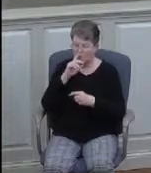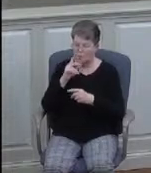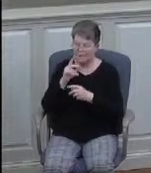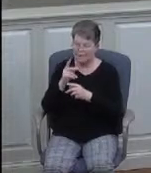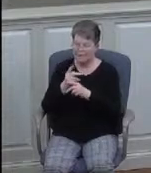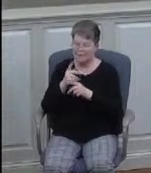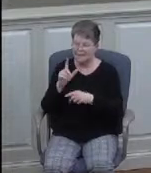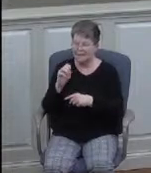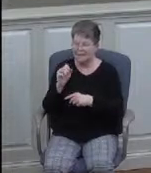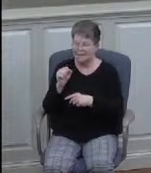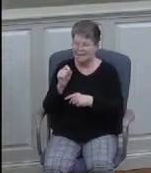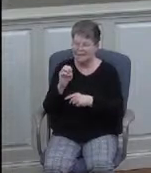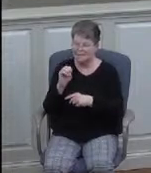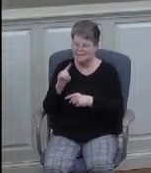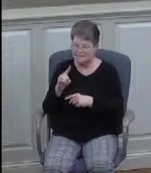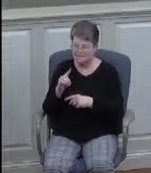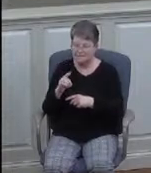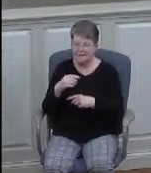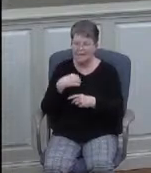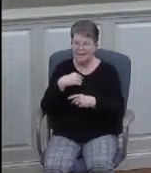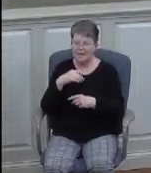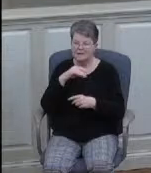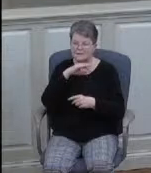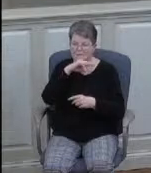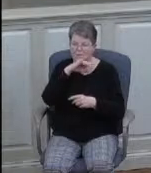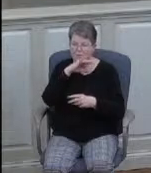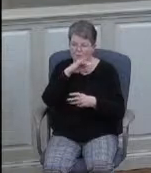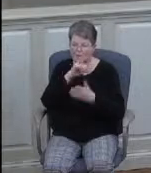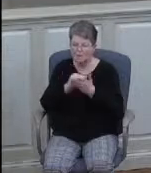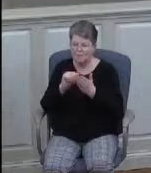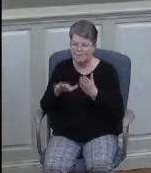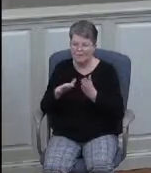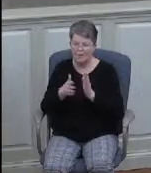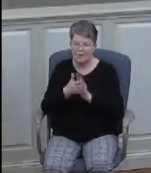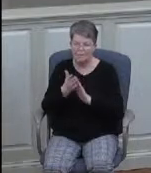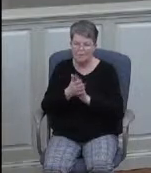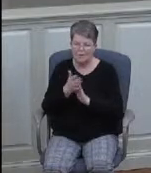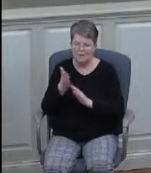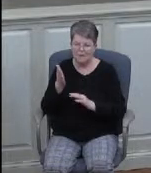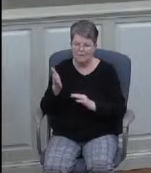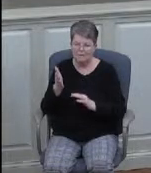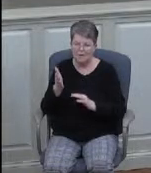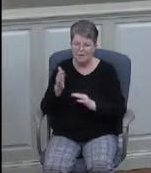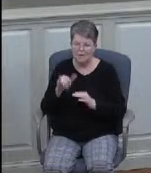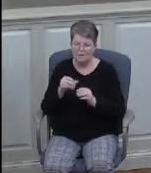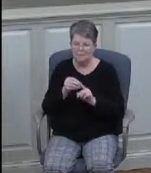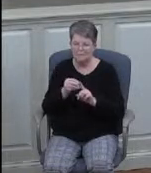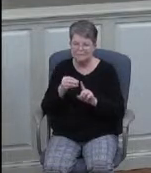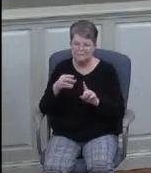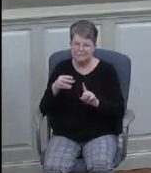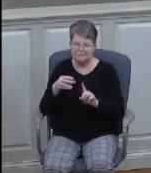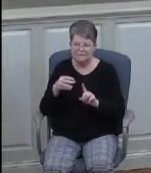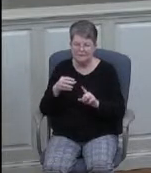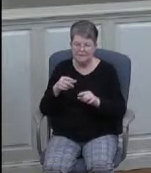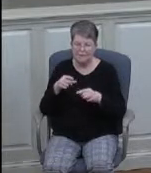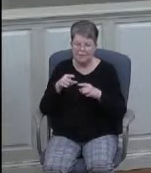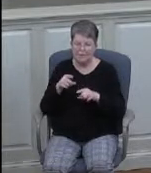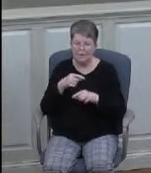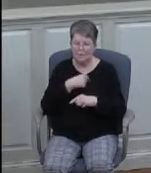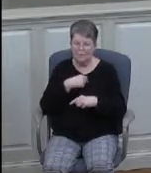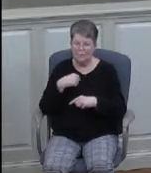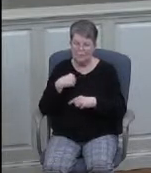had a debris removal operation there that was extended. While we